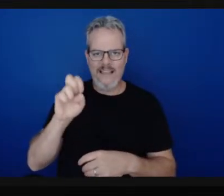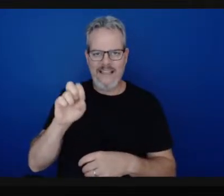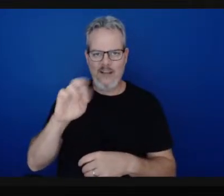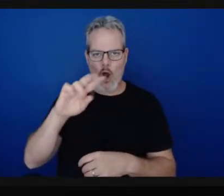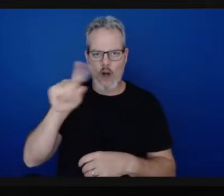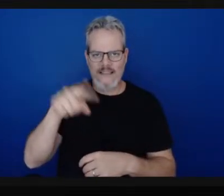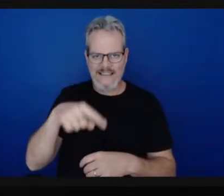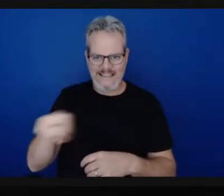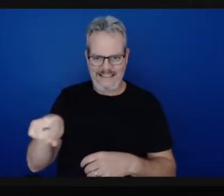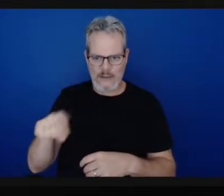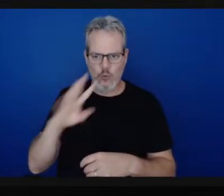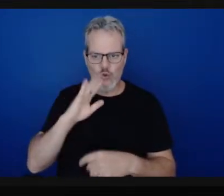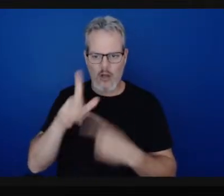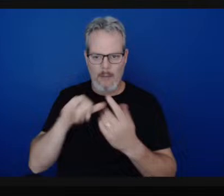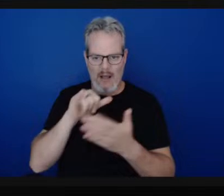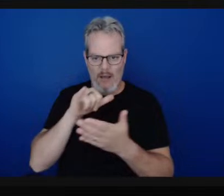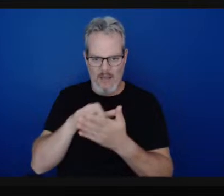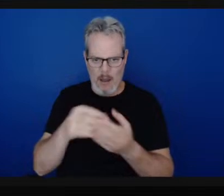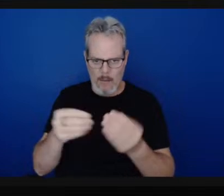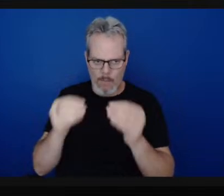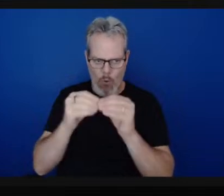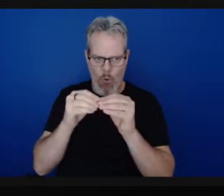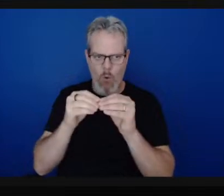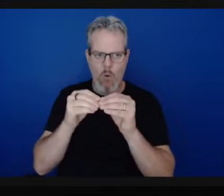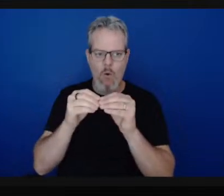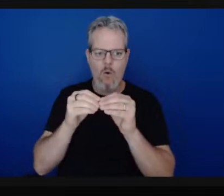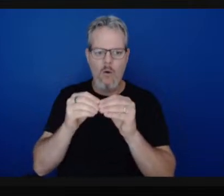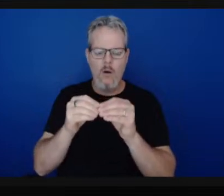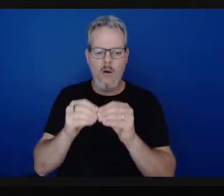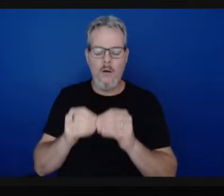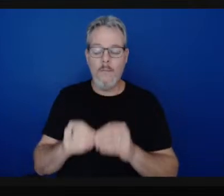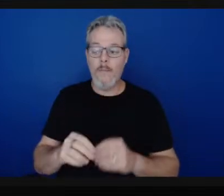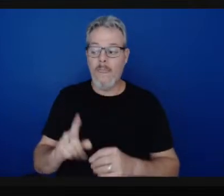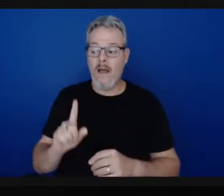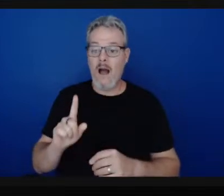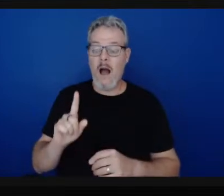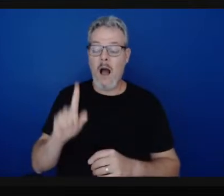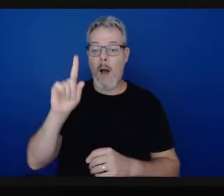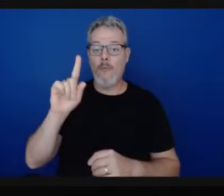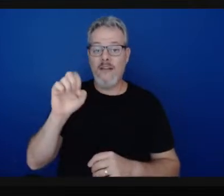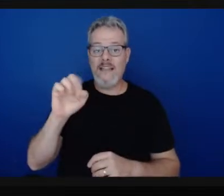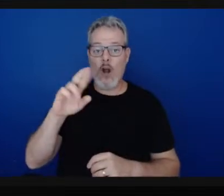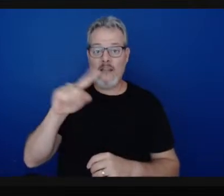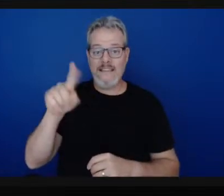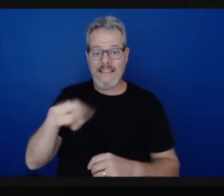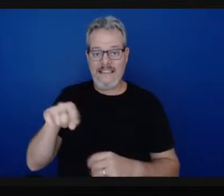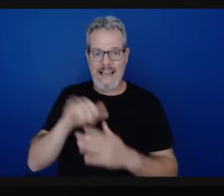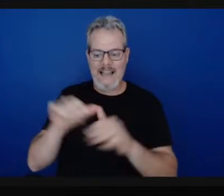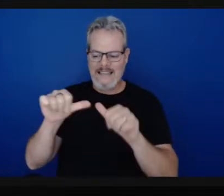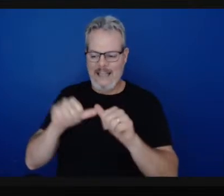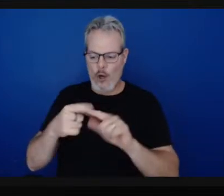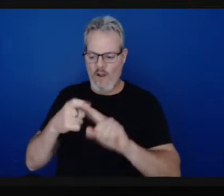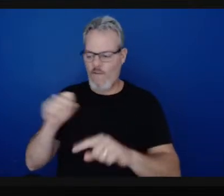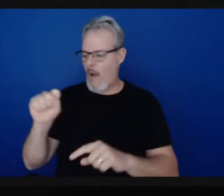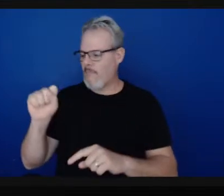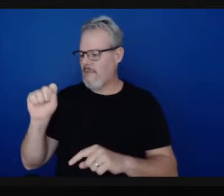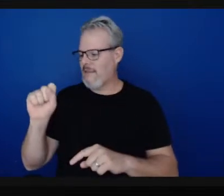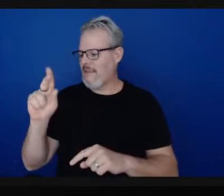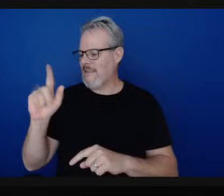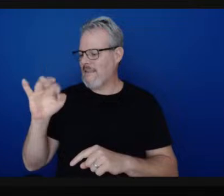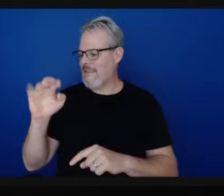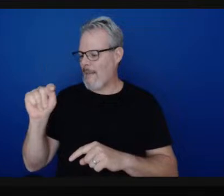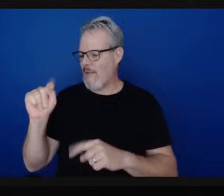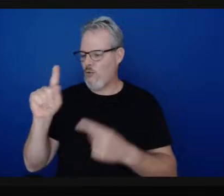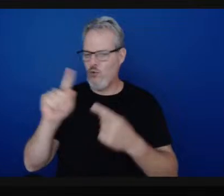middle east rift zone. And the upper east rift zone is the area from the summit to the bend, which is at Mauna